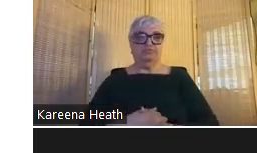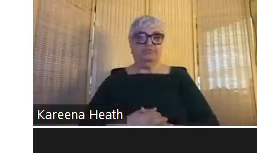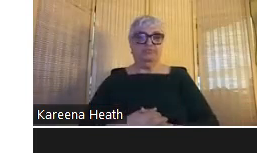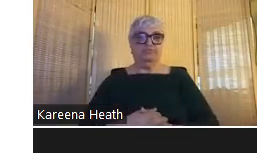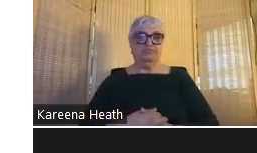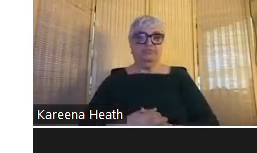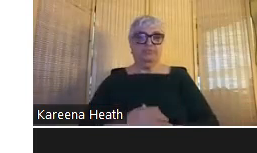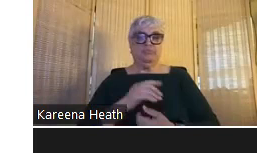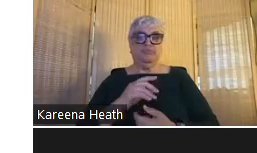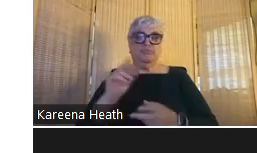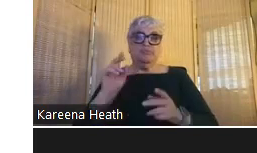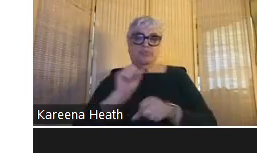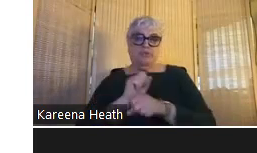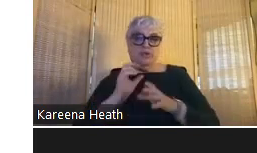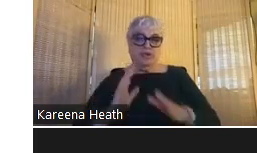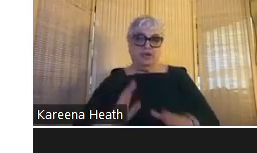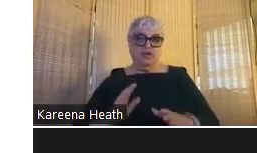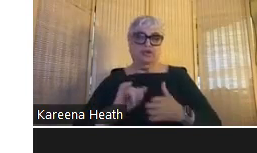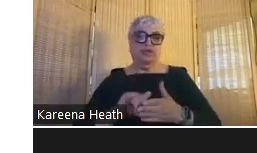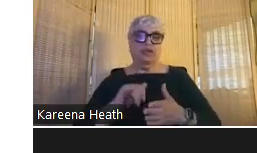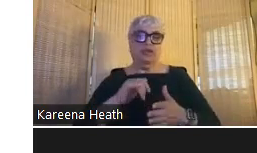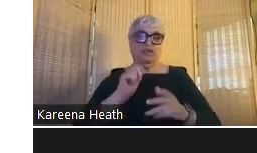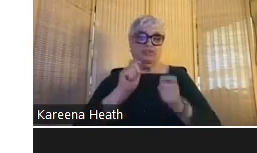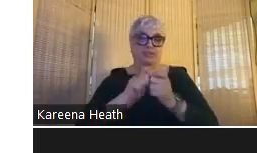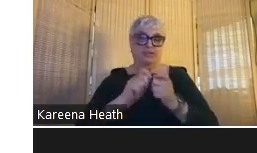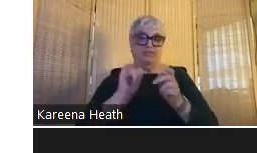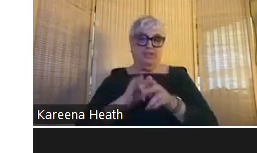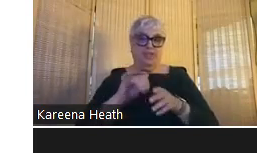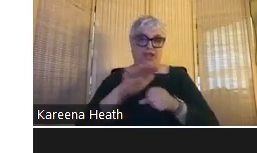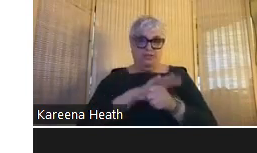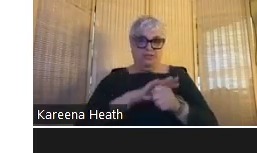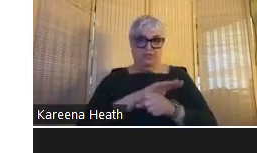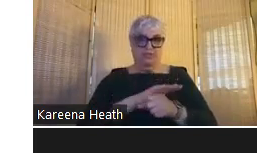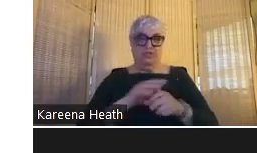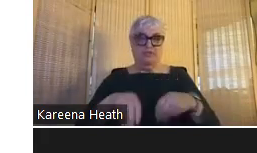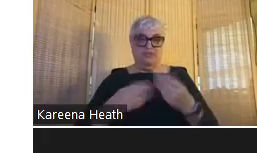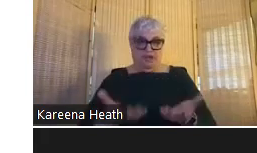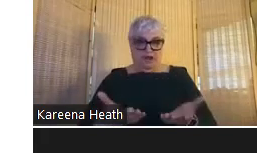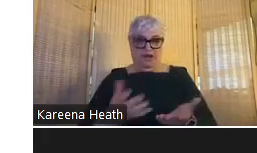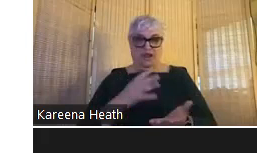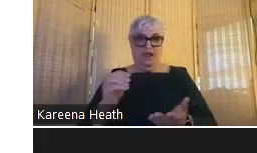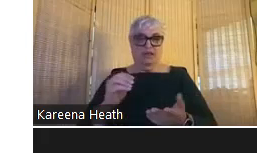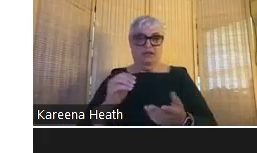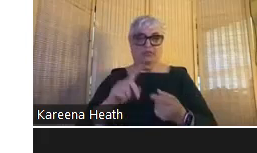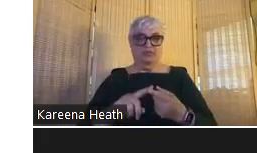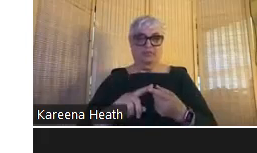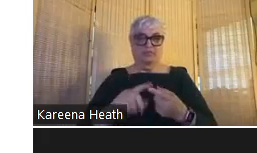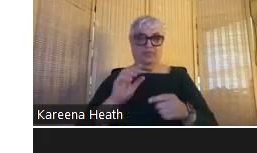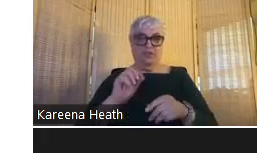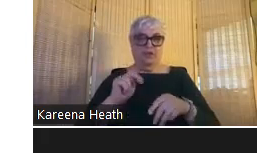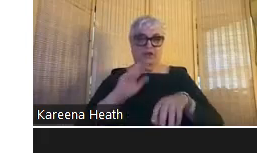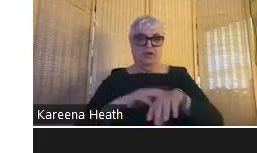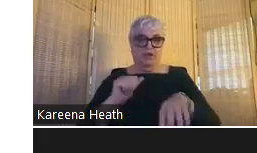So personnel requirements that are set up are specific to each physical location where the services are providing, including the on-call